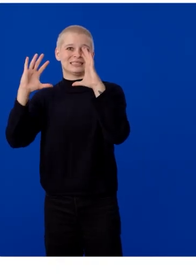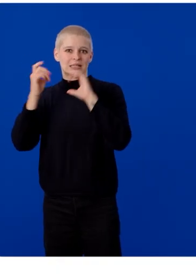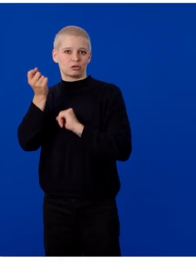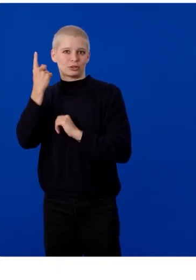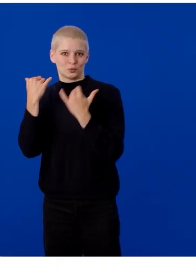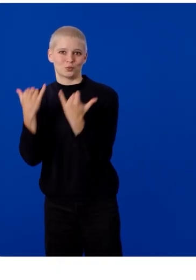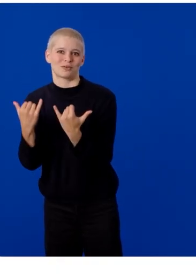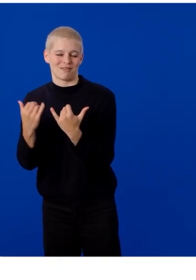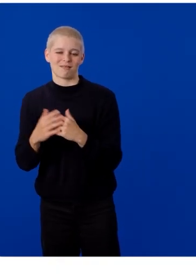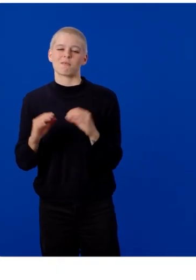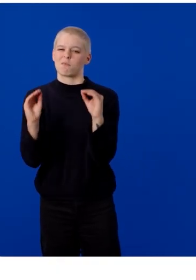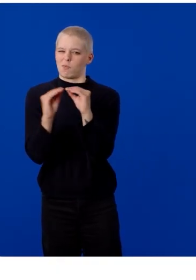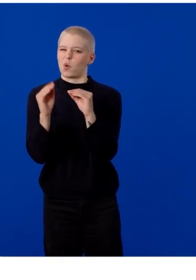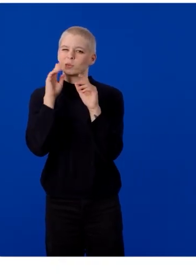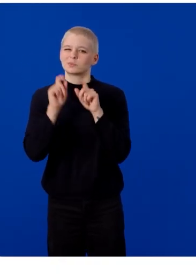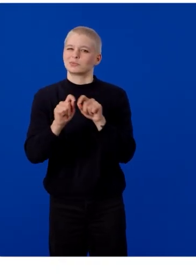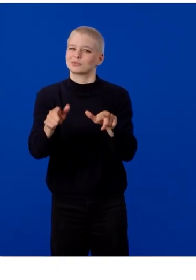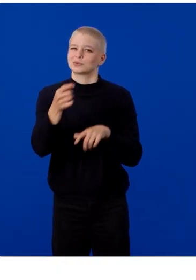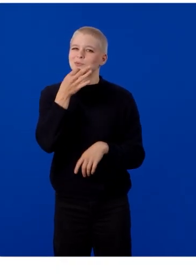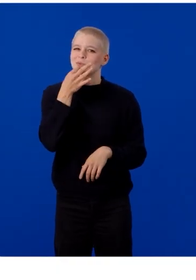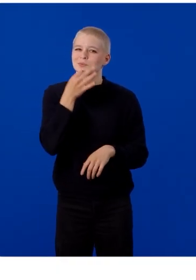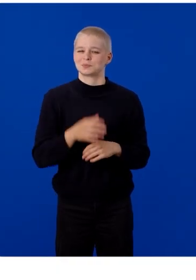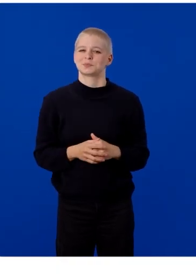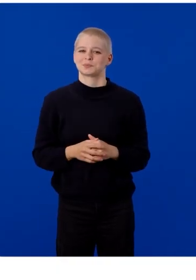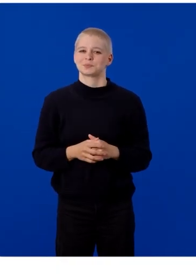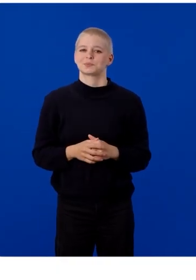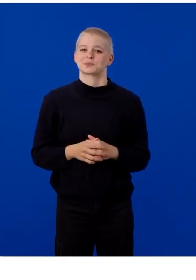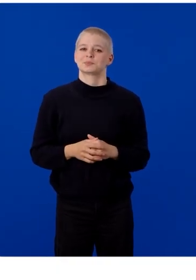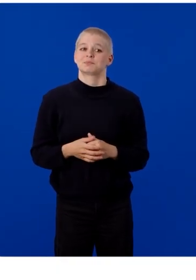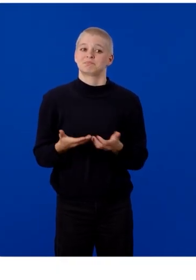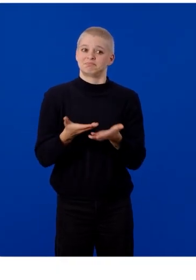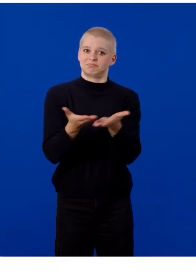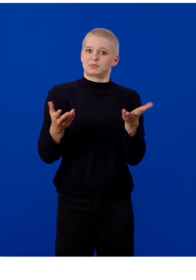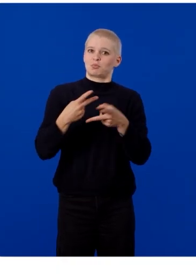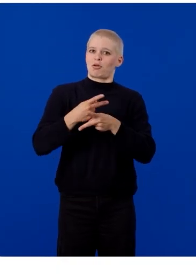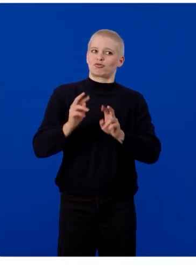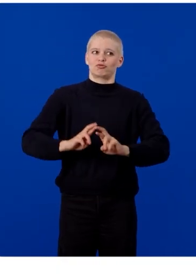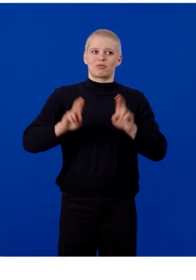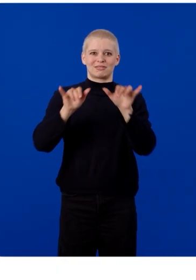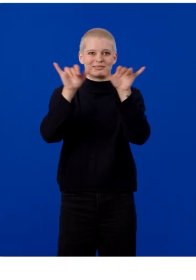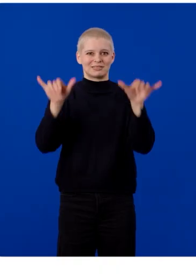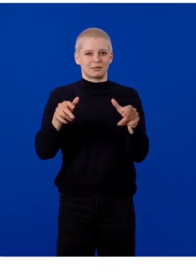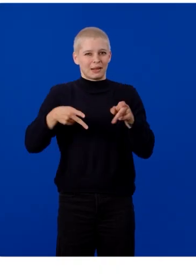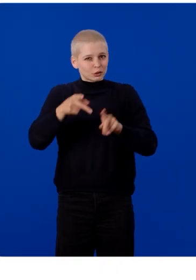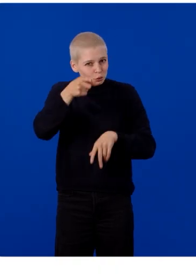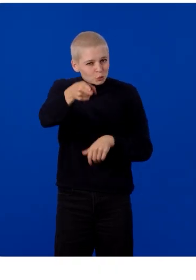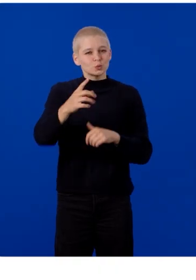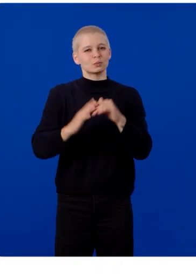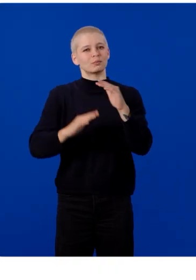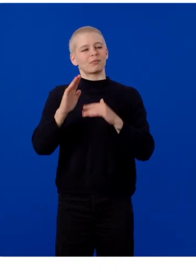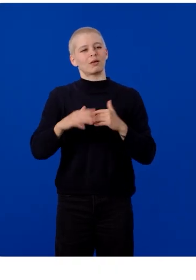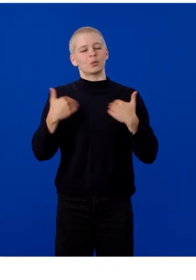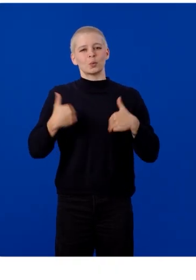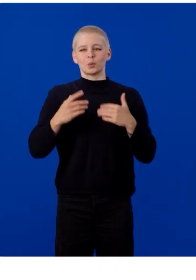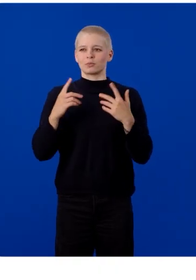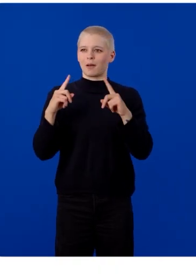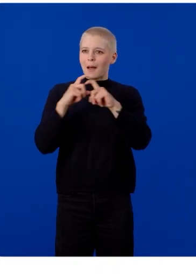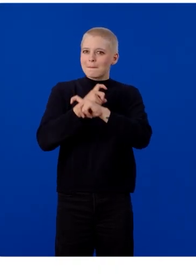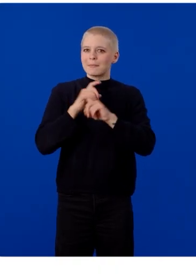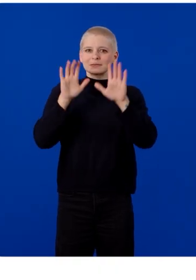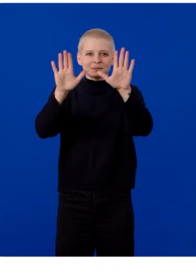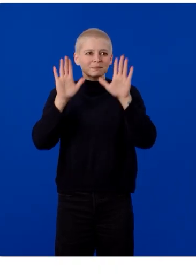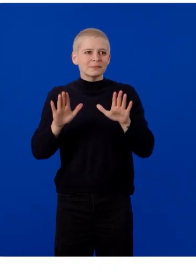to come very soon. These production-ready systems let you build rich, interactive experiences